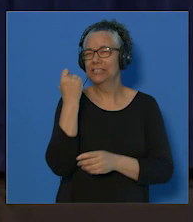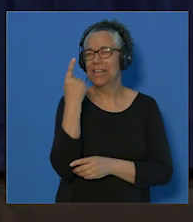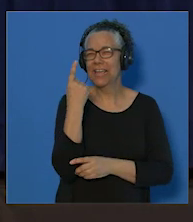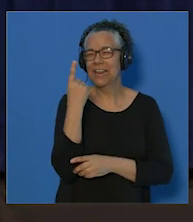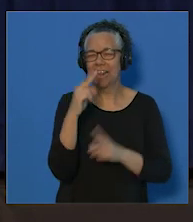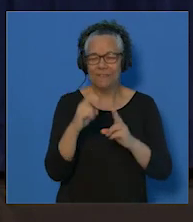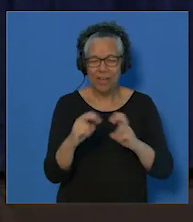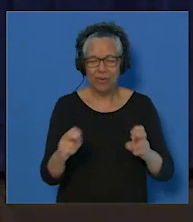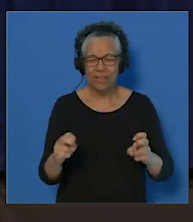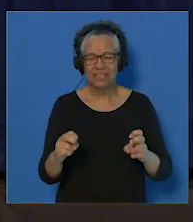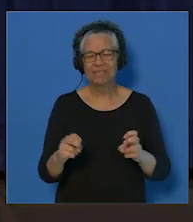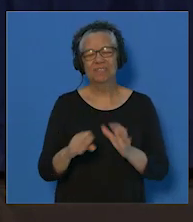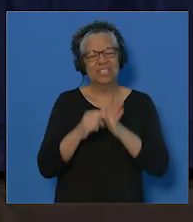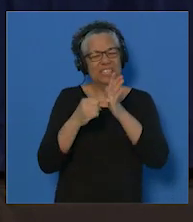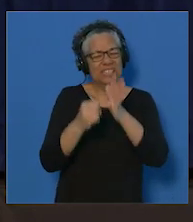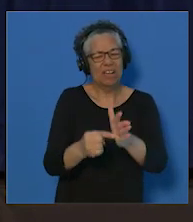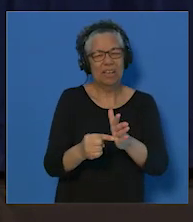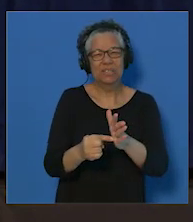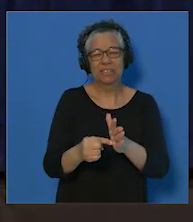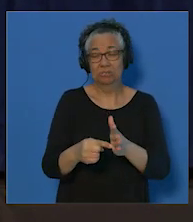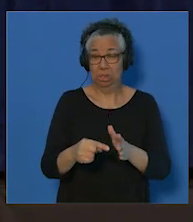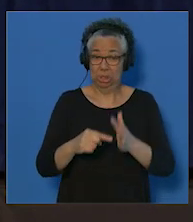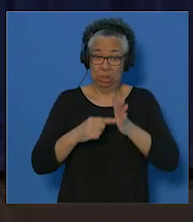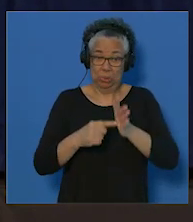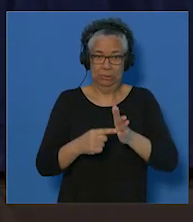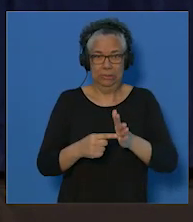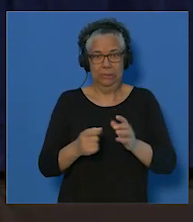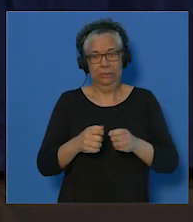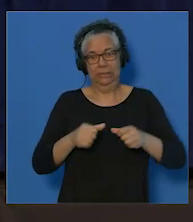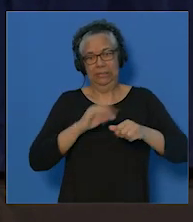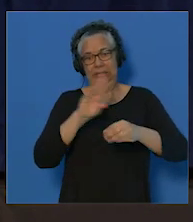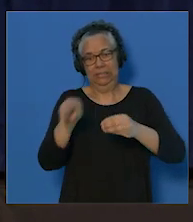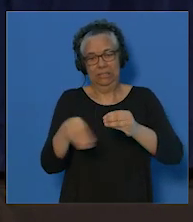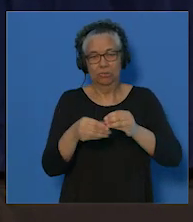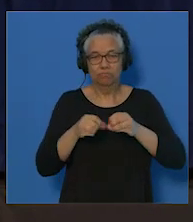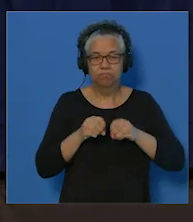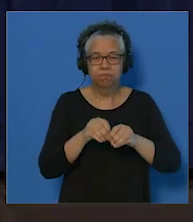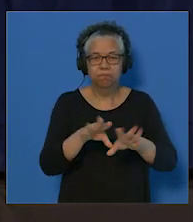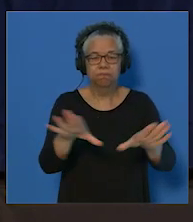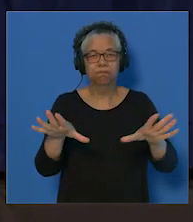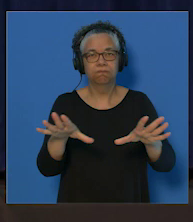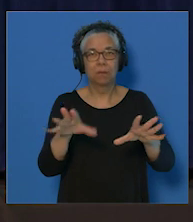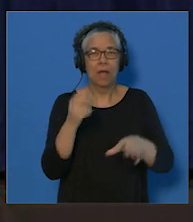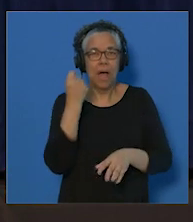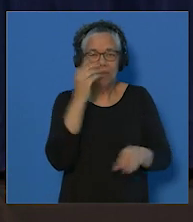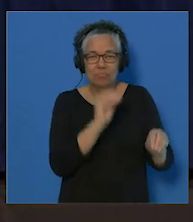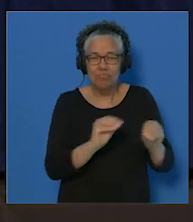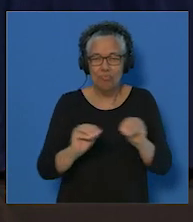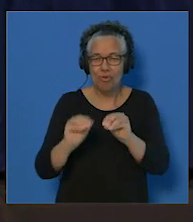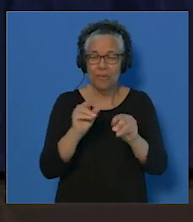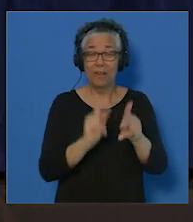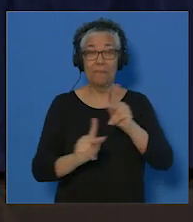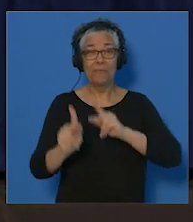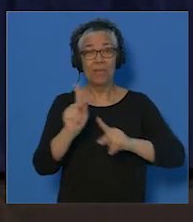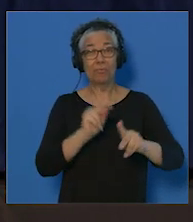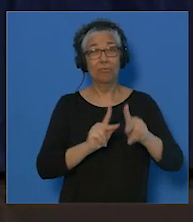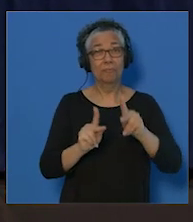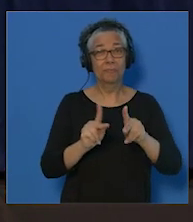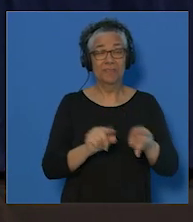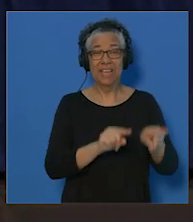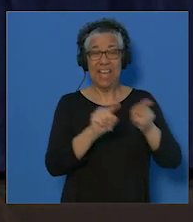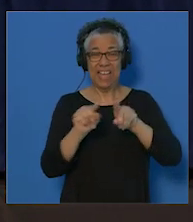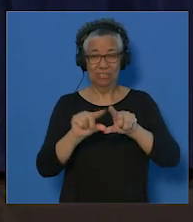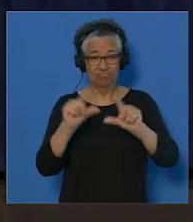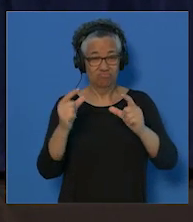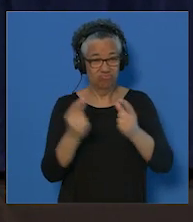of symptoms that can indicate a further spread, understand the movement, flows, and congregation of people as an aggregated group, not